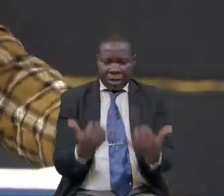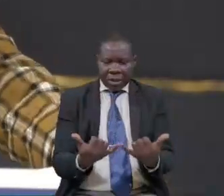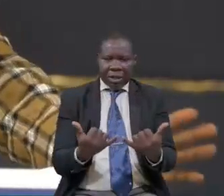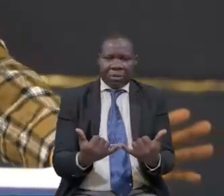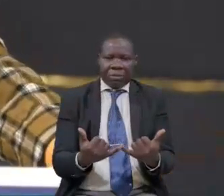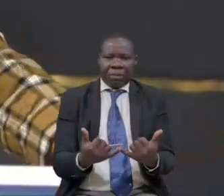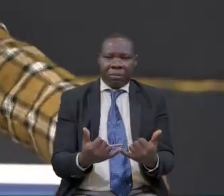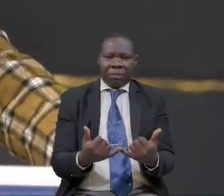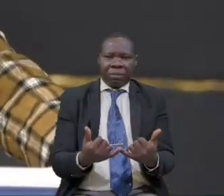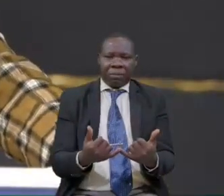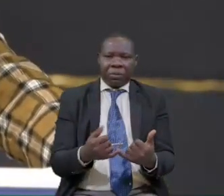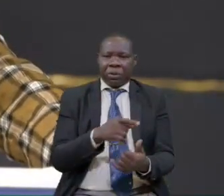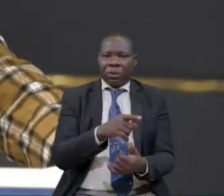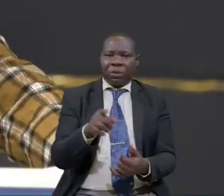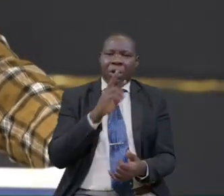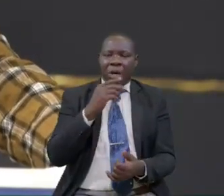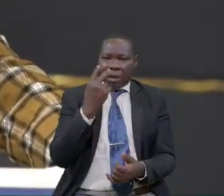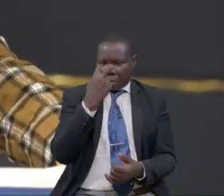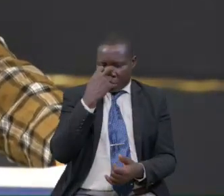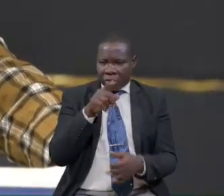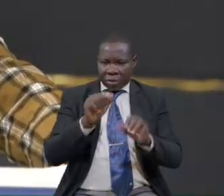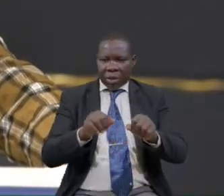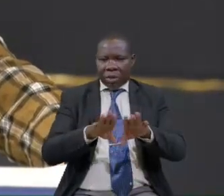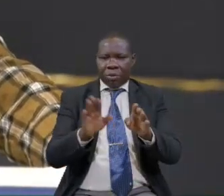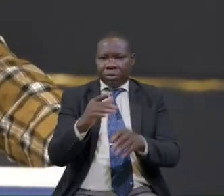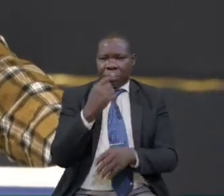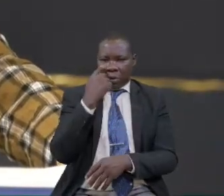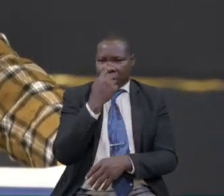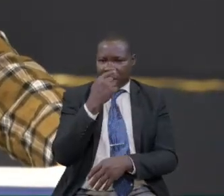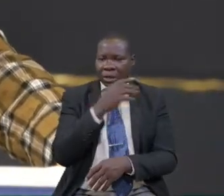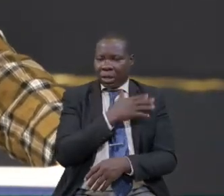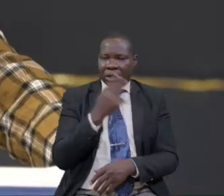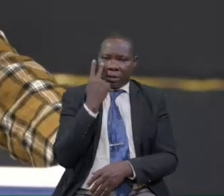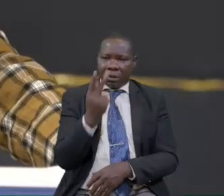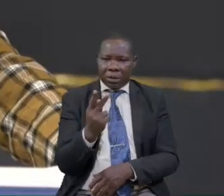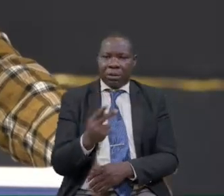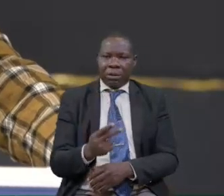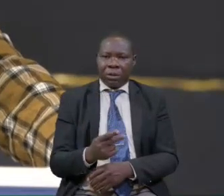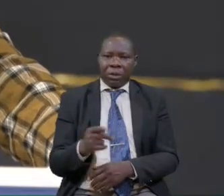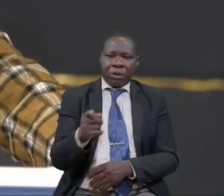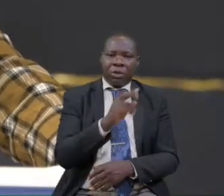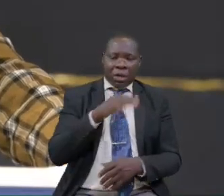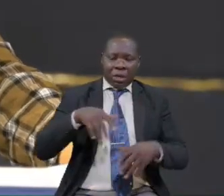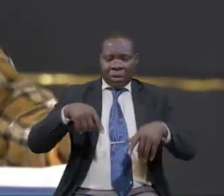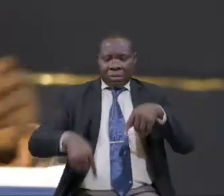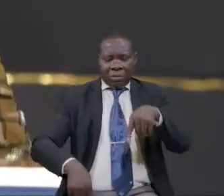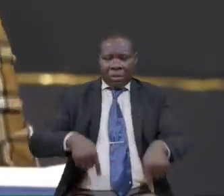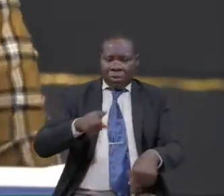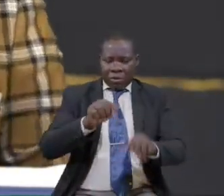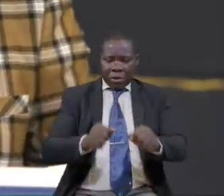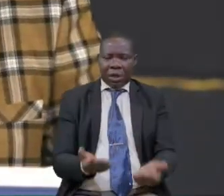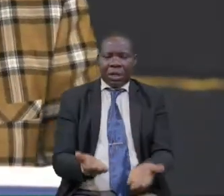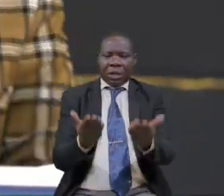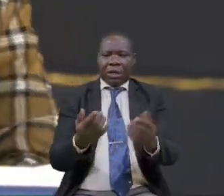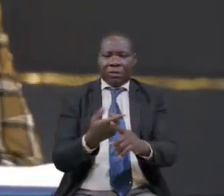are blind, you can open your eyes and see. You are lame, you can rise up from that wheelchair,